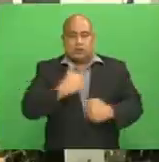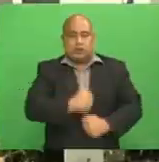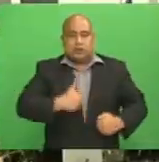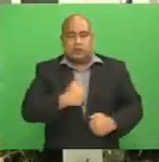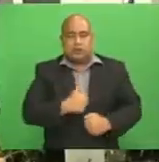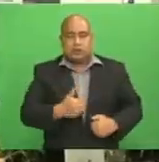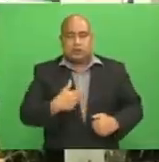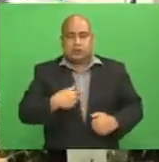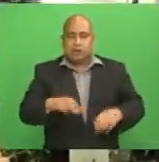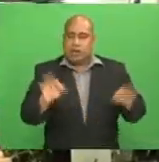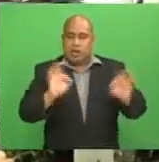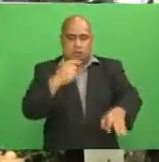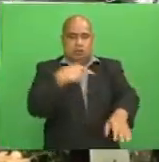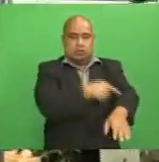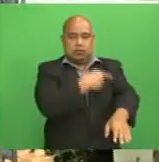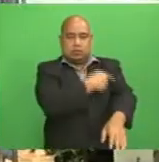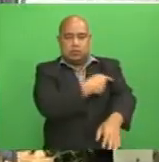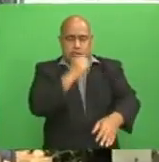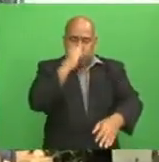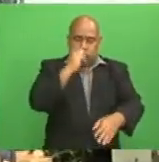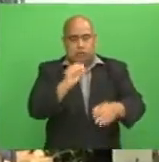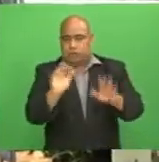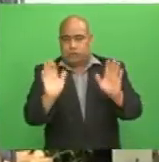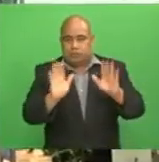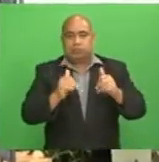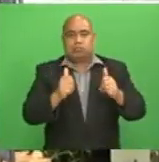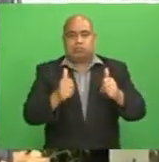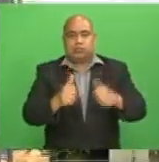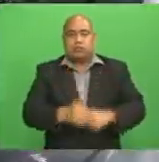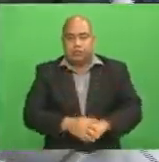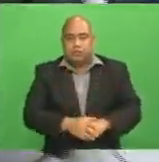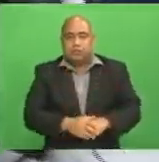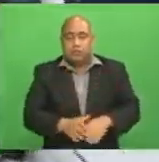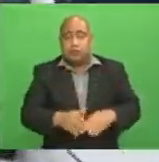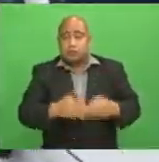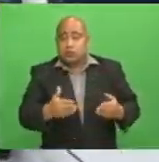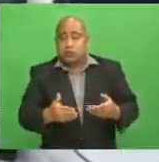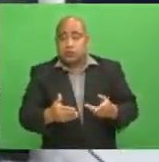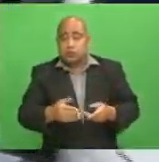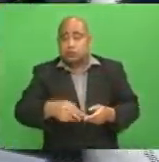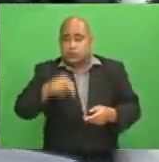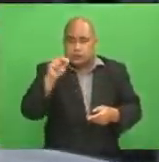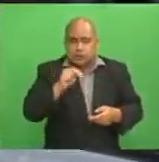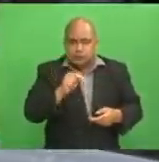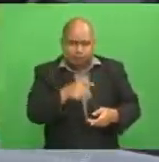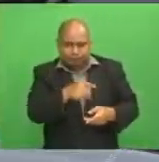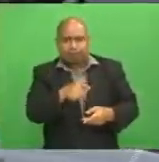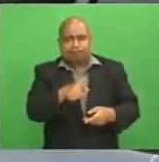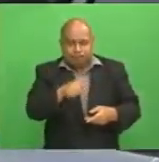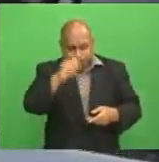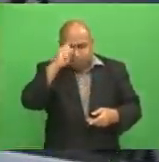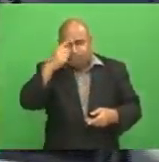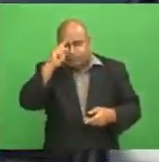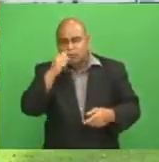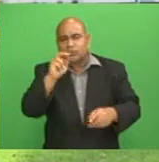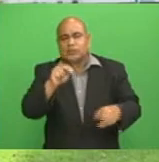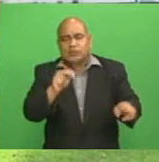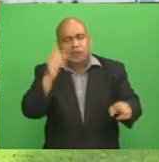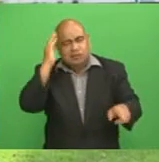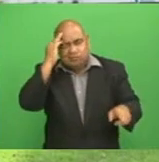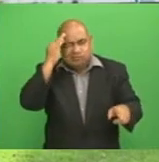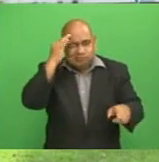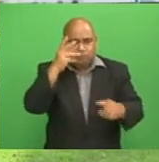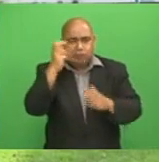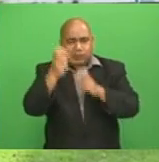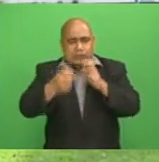substances. Kuruleva says the hardest part is people coming to terms with their mental anguish and finding someone to confide in. Support